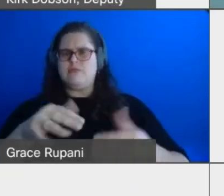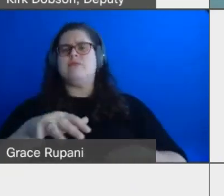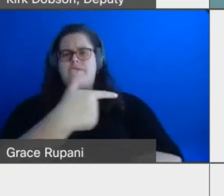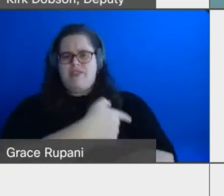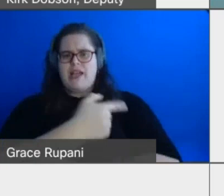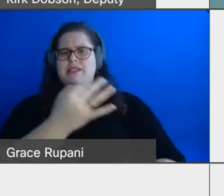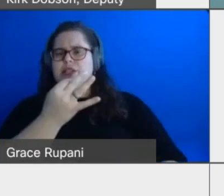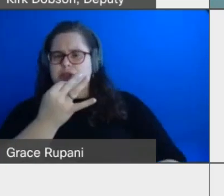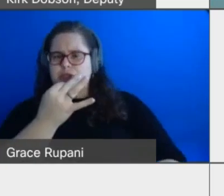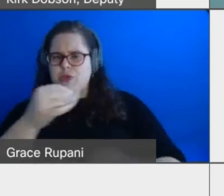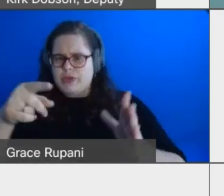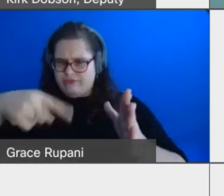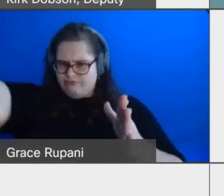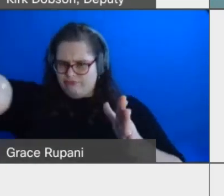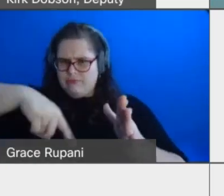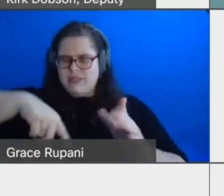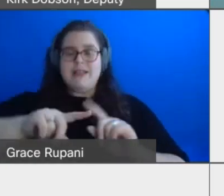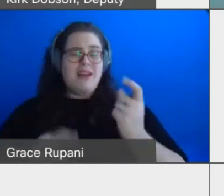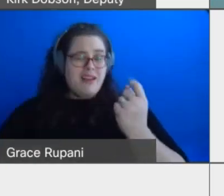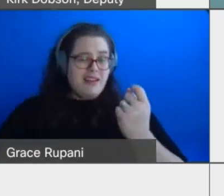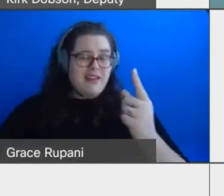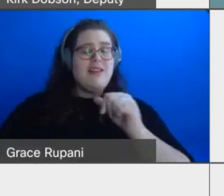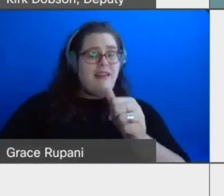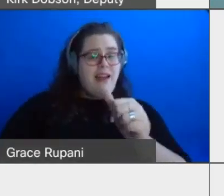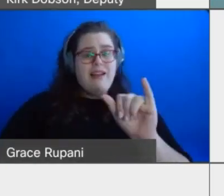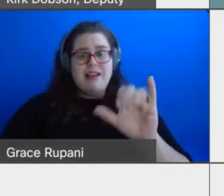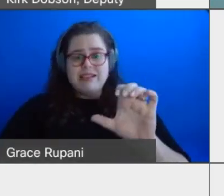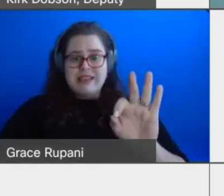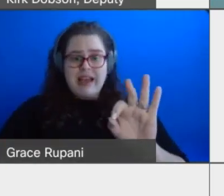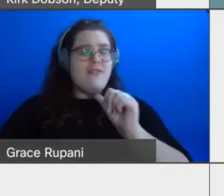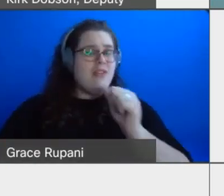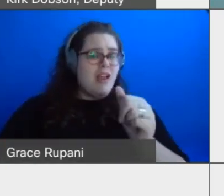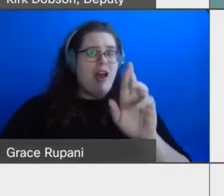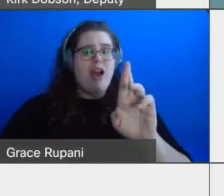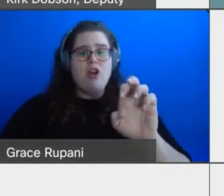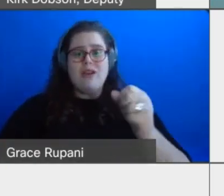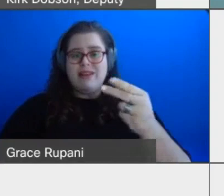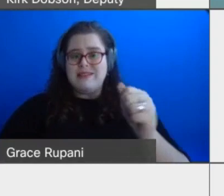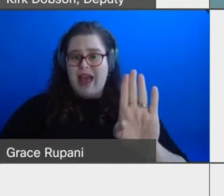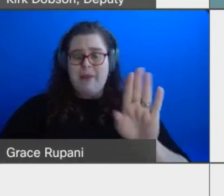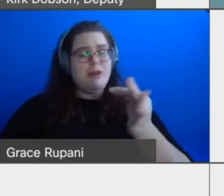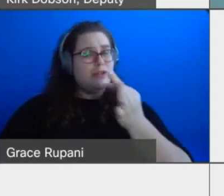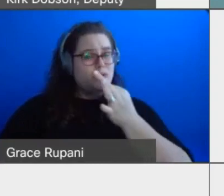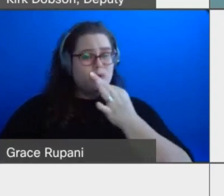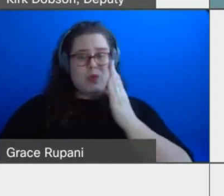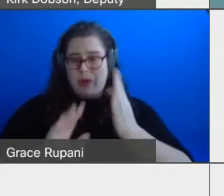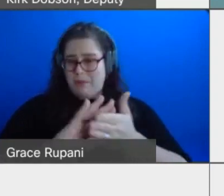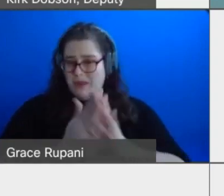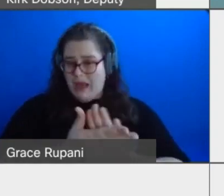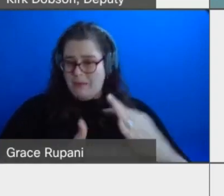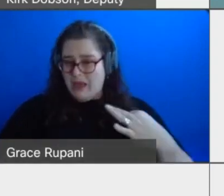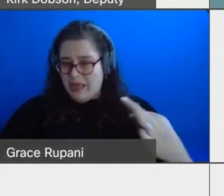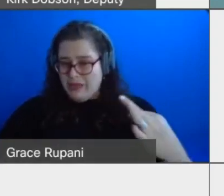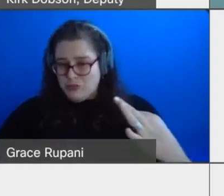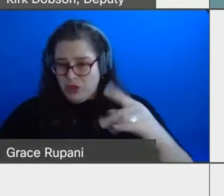Will other non-ICF, non-ResHab below 65 be eligible soon? So I think I walked